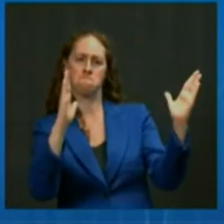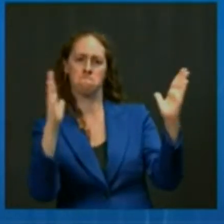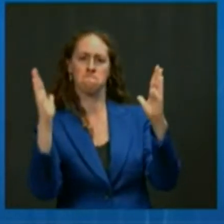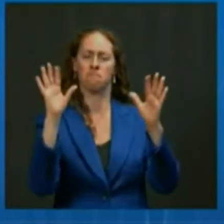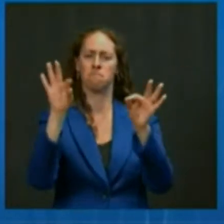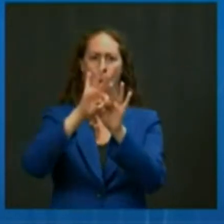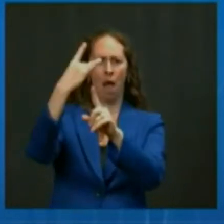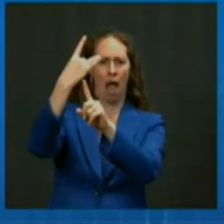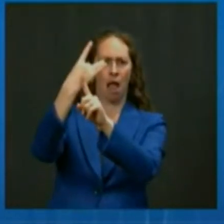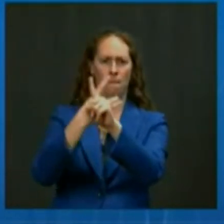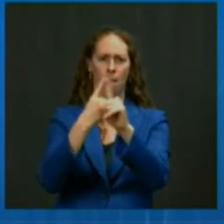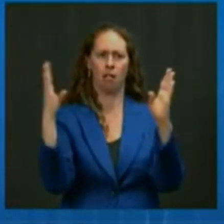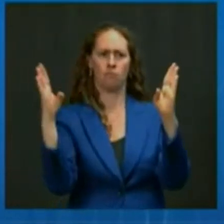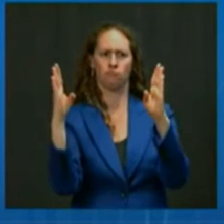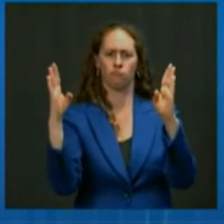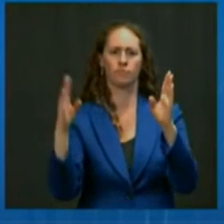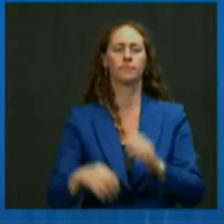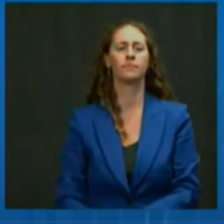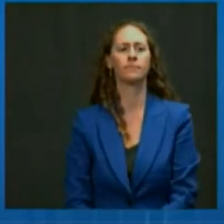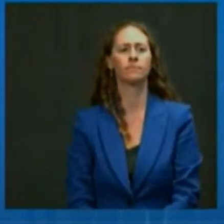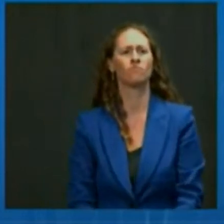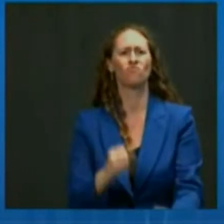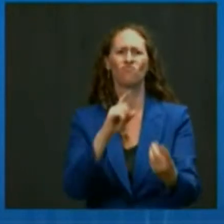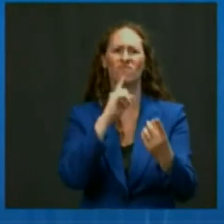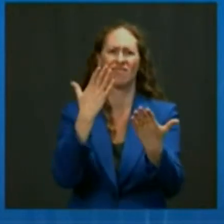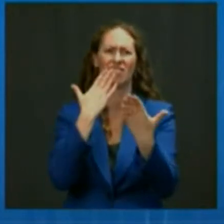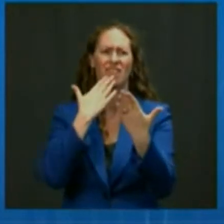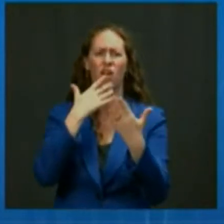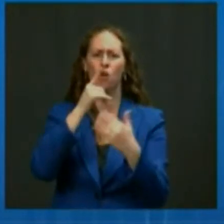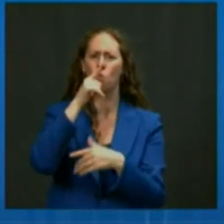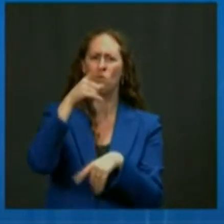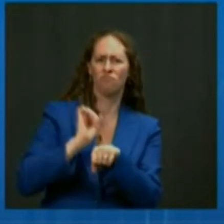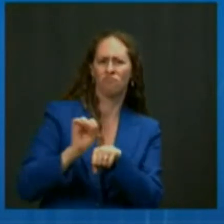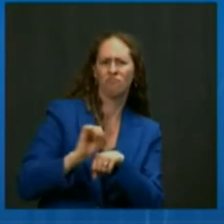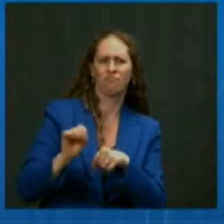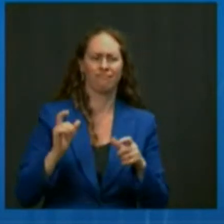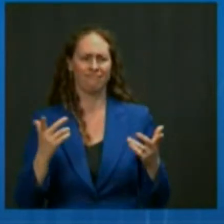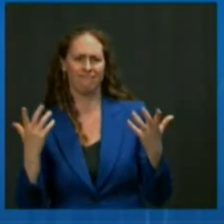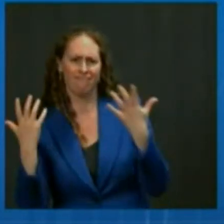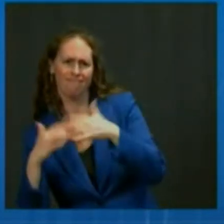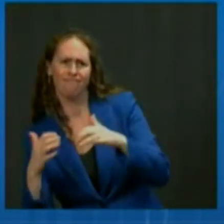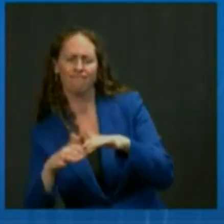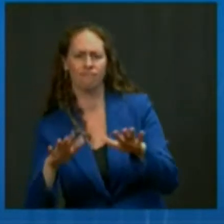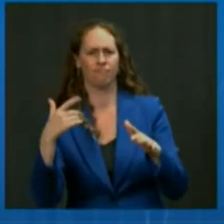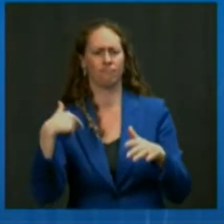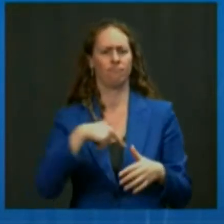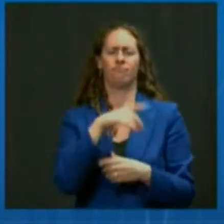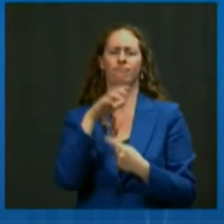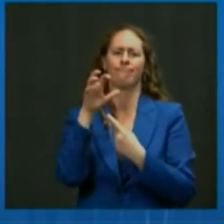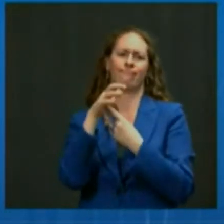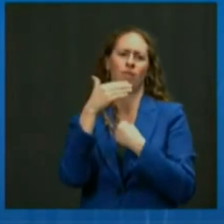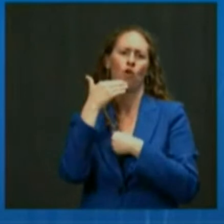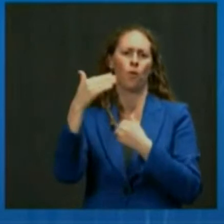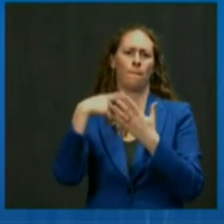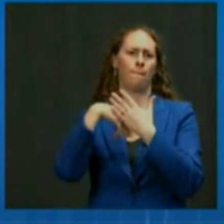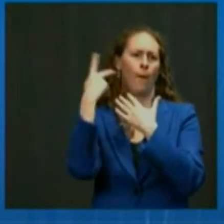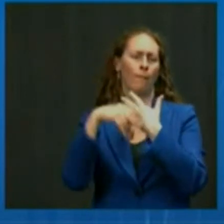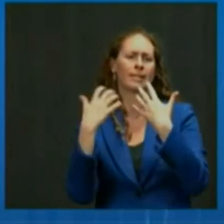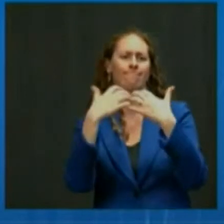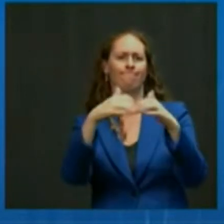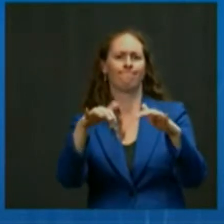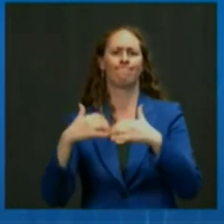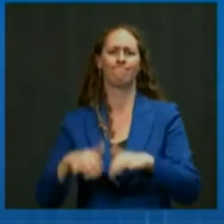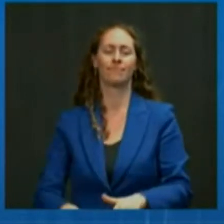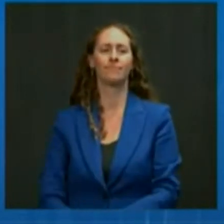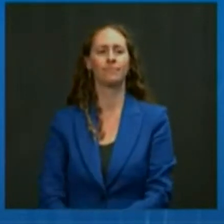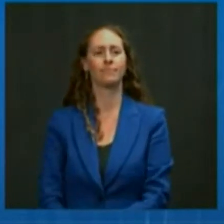Thanks to the aggressive actions we have taken to establish our vaccination program, it will be just as easy and convenient to get